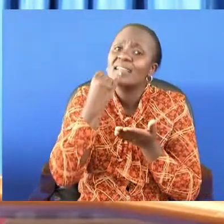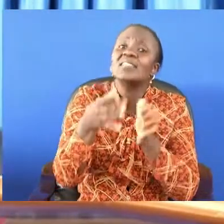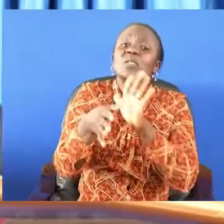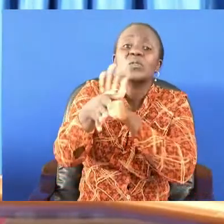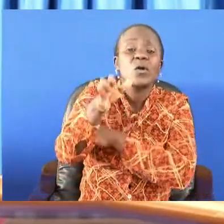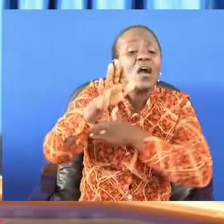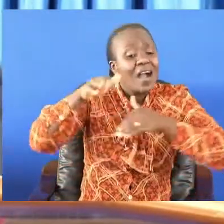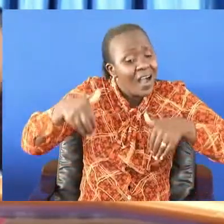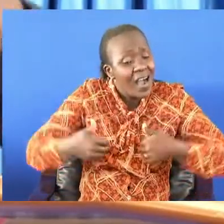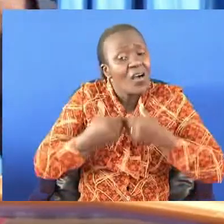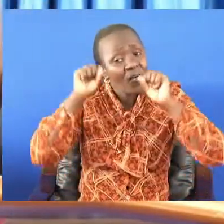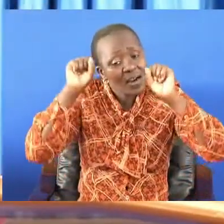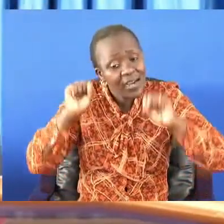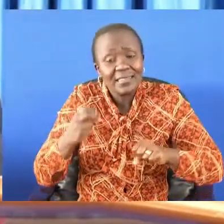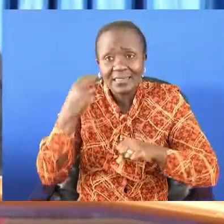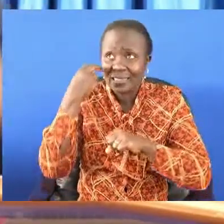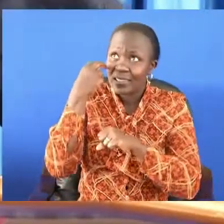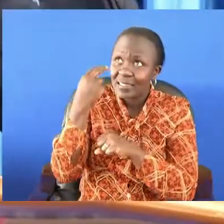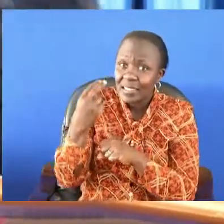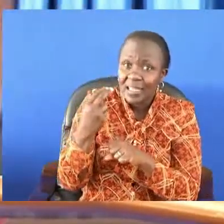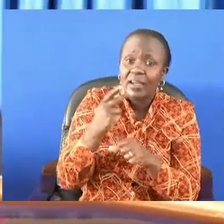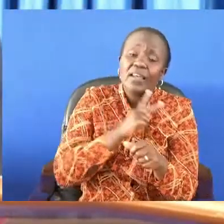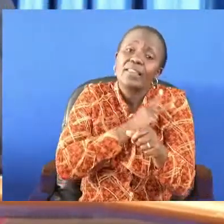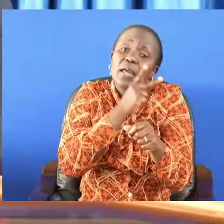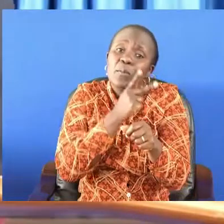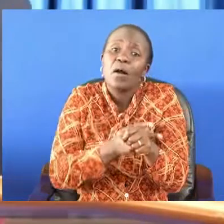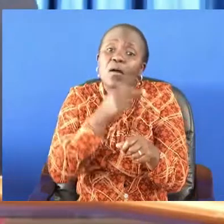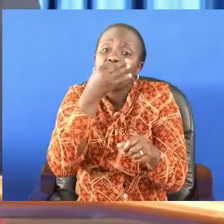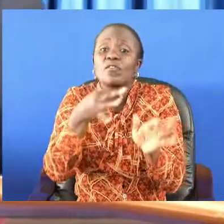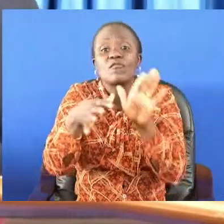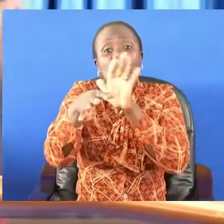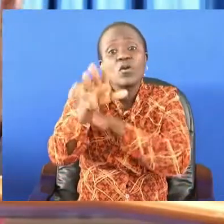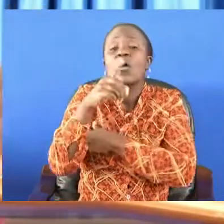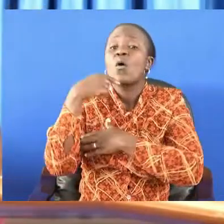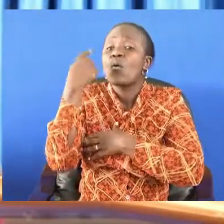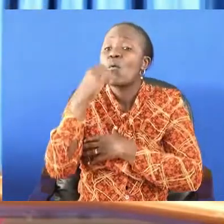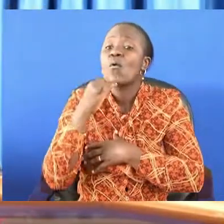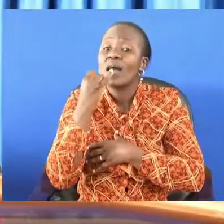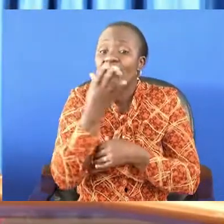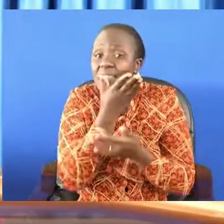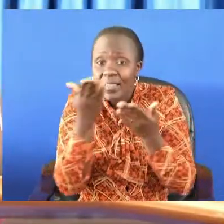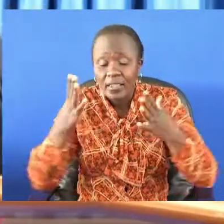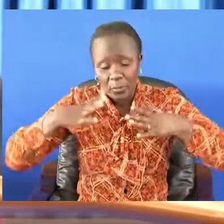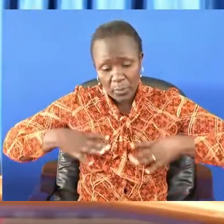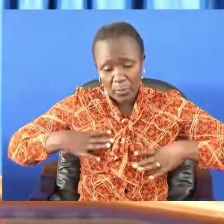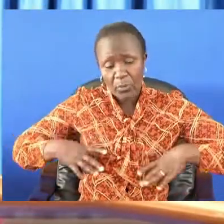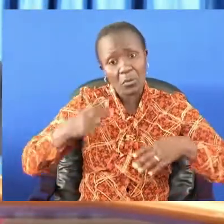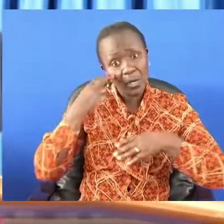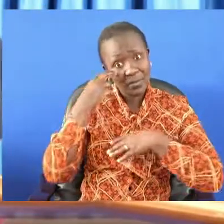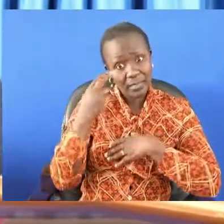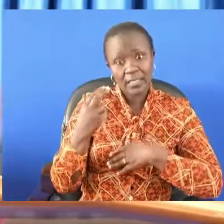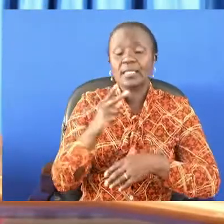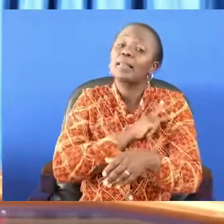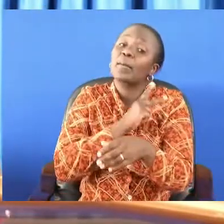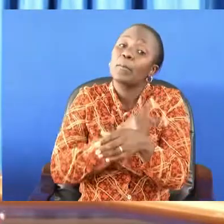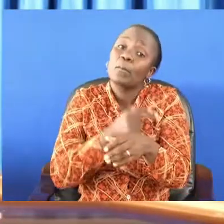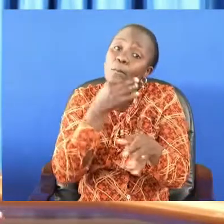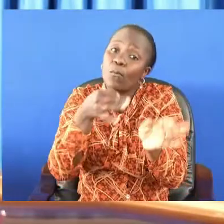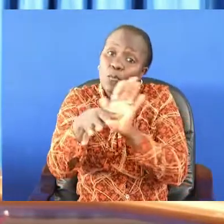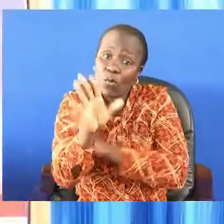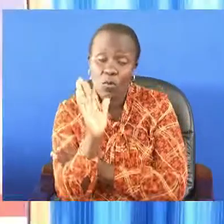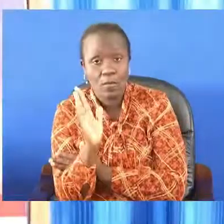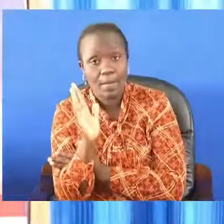God? How can I see the power of God? Who are these people who have seen the power of